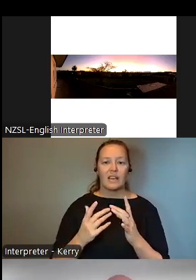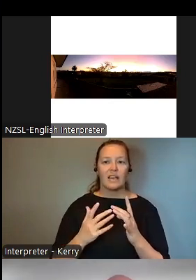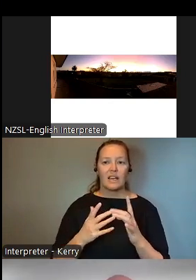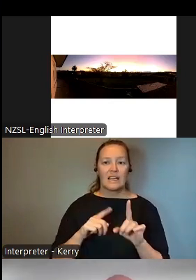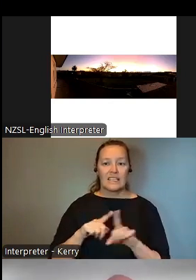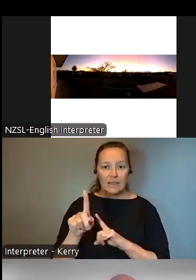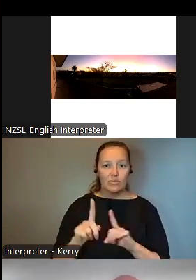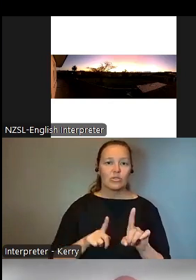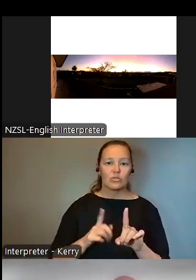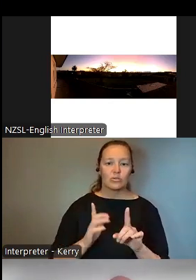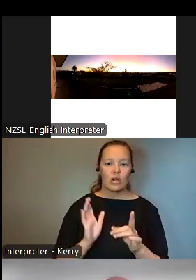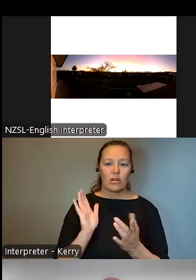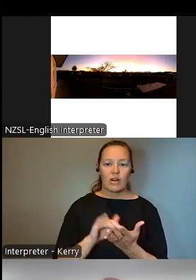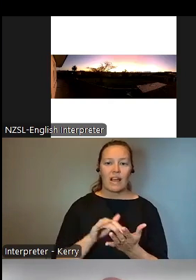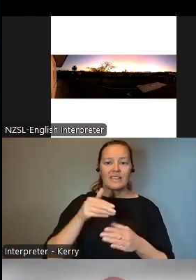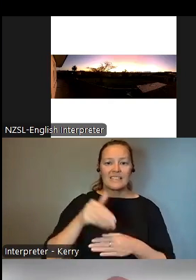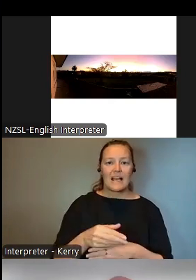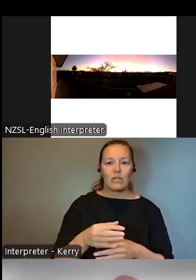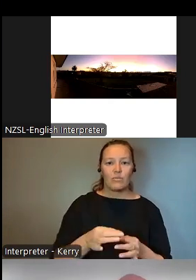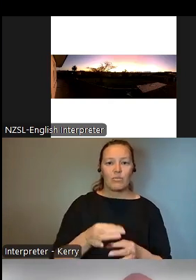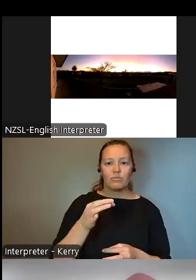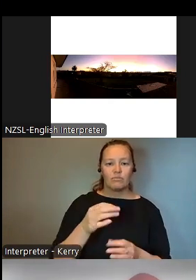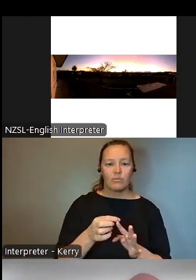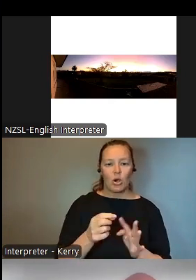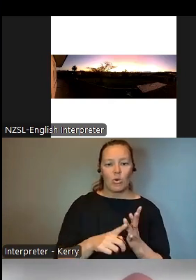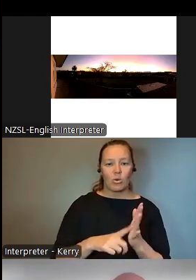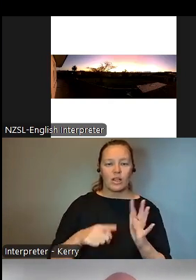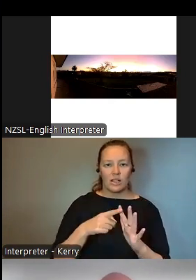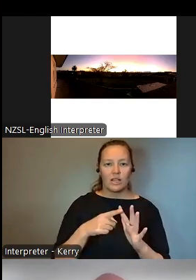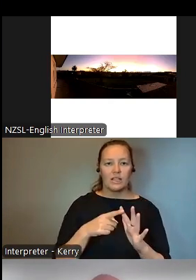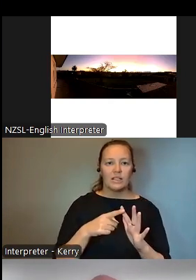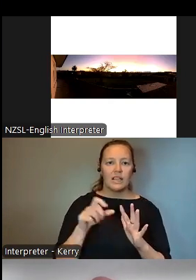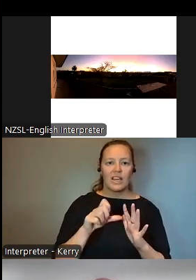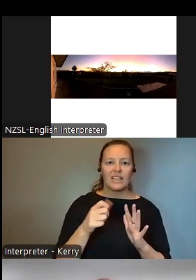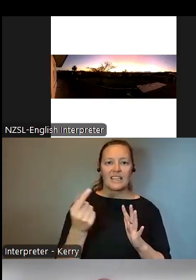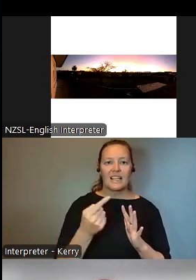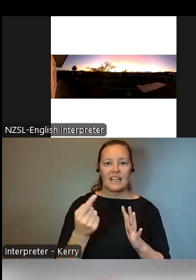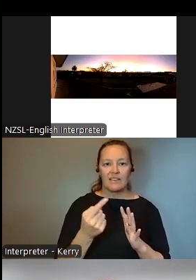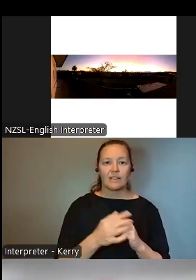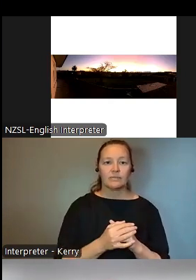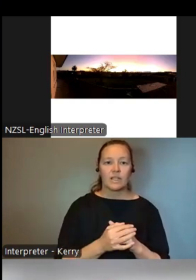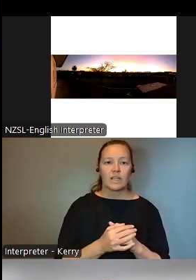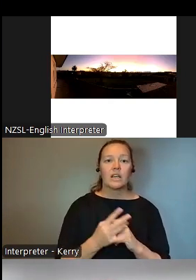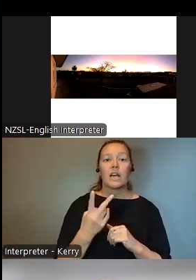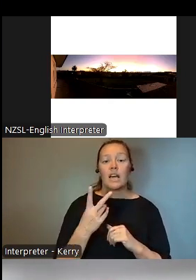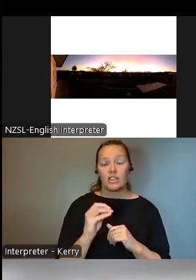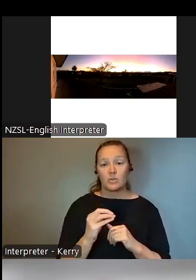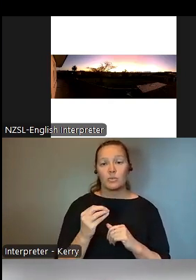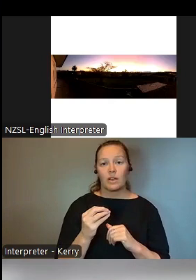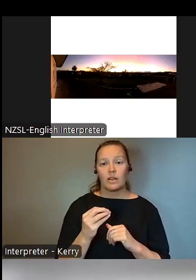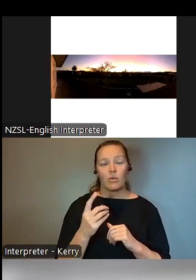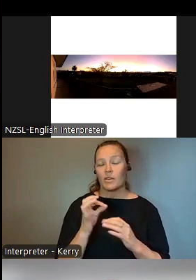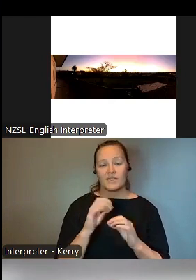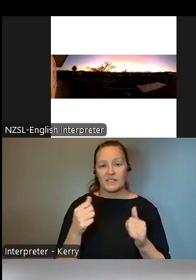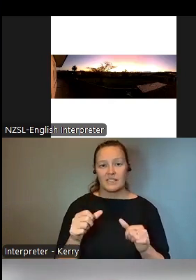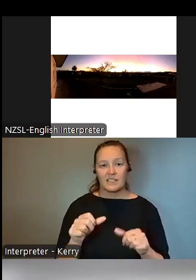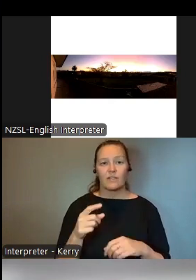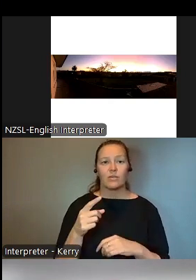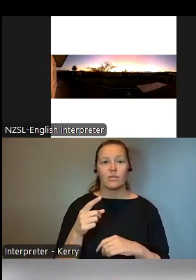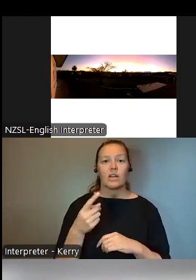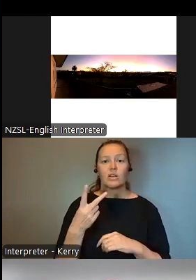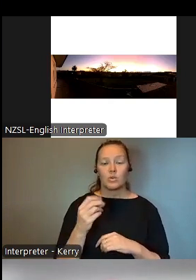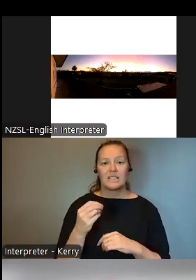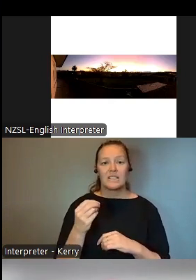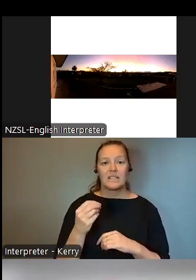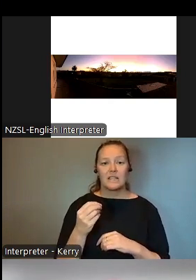in 1911. One was successful and one wasn't. And the 20-mile march came out of Amundsen, who